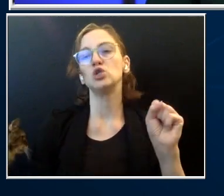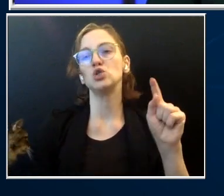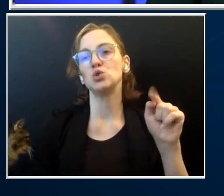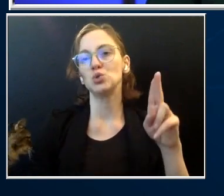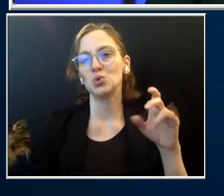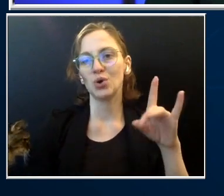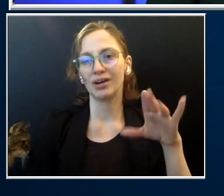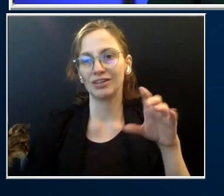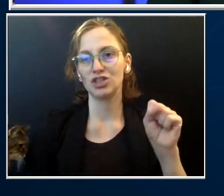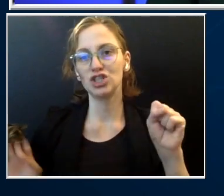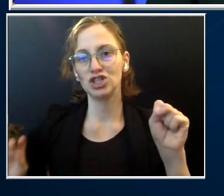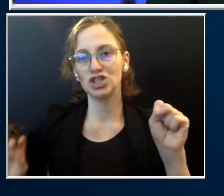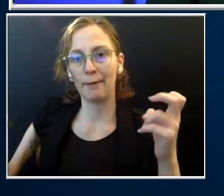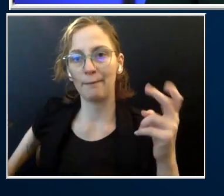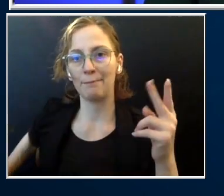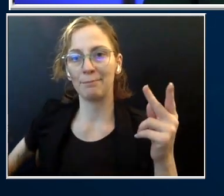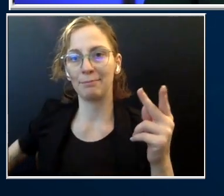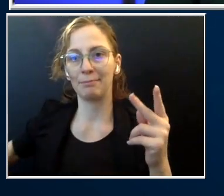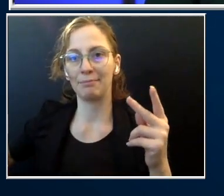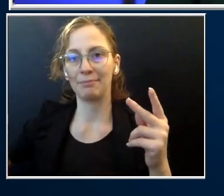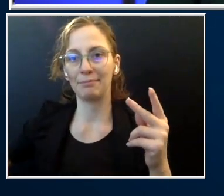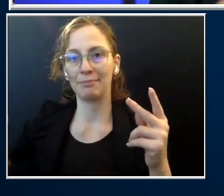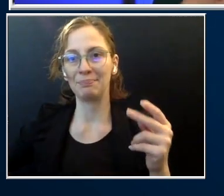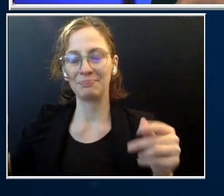cut the risk of long COVID in half compared to the